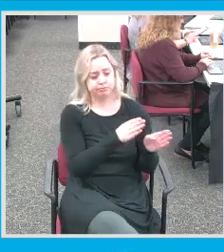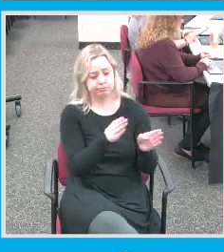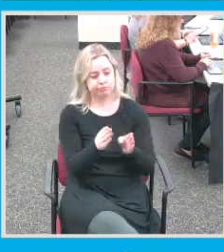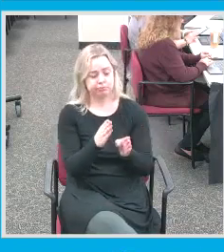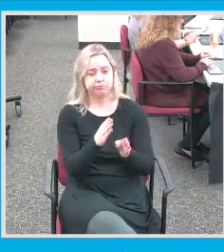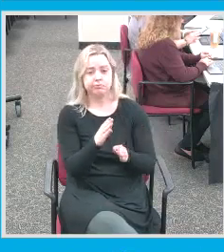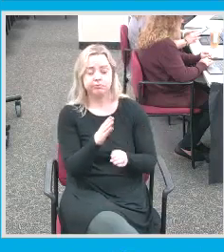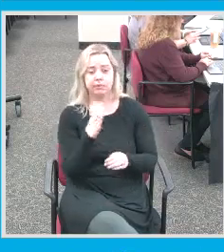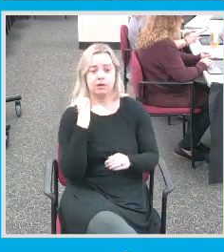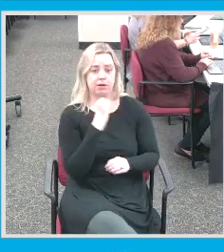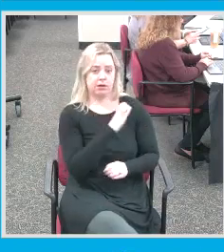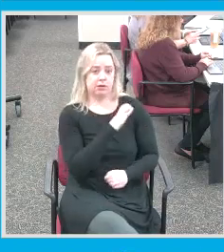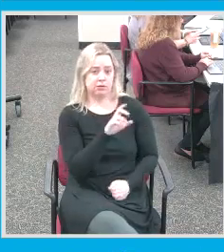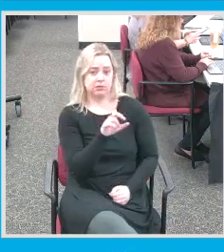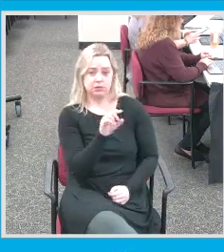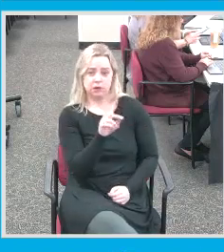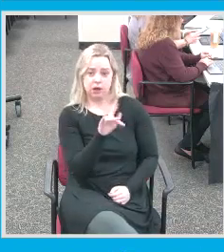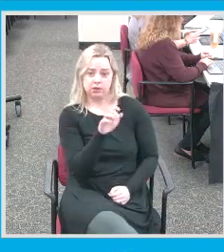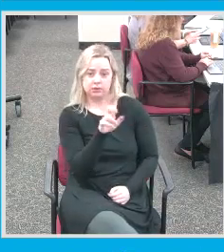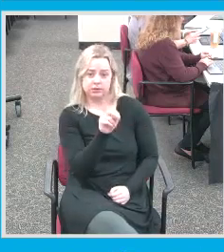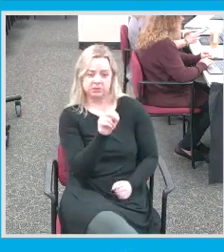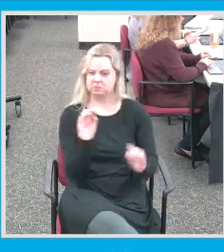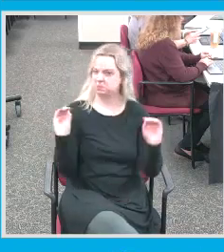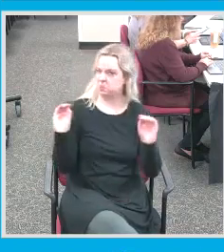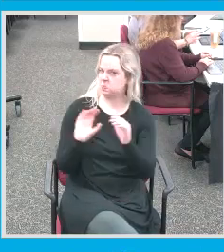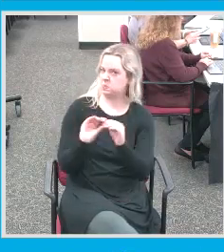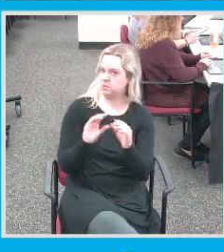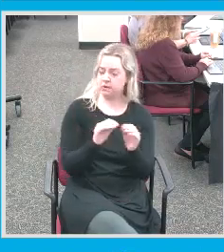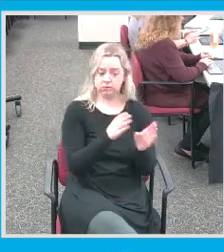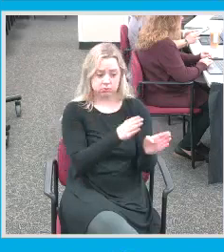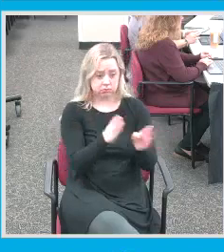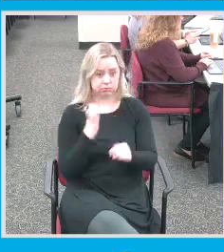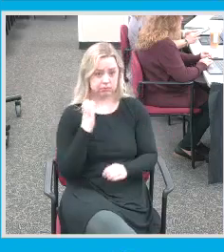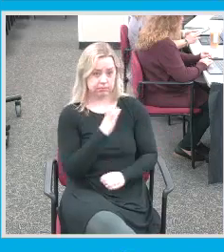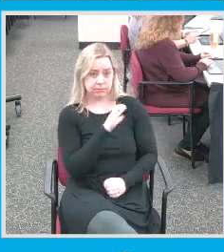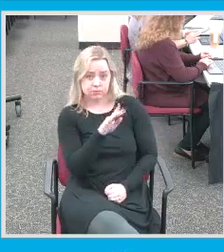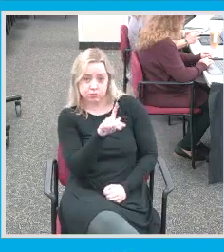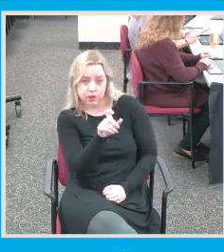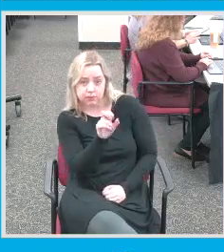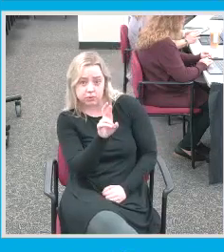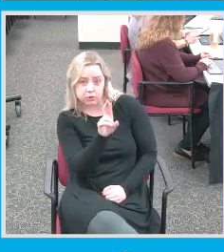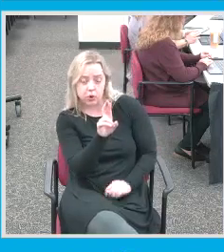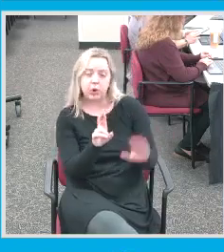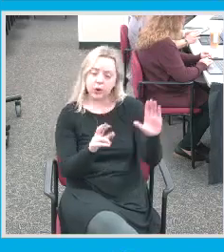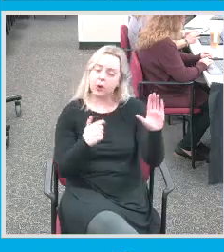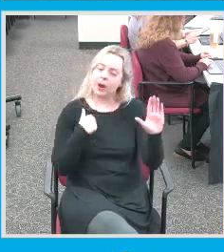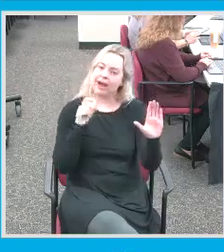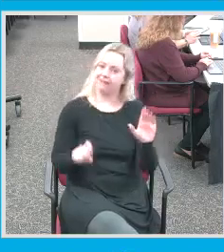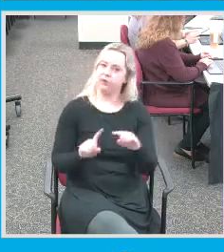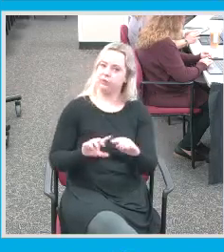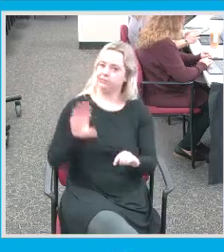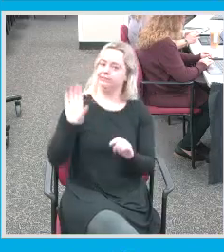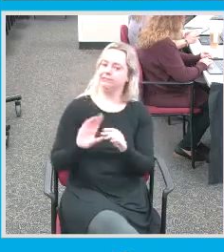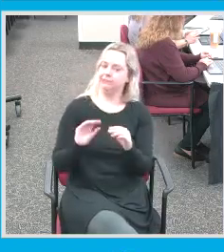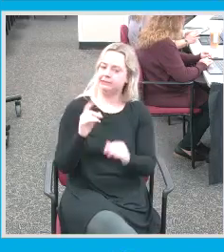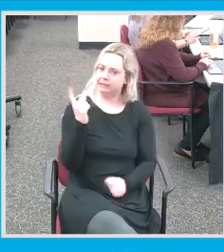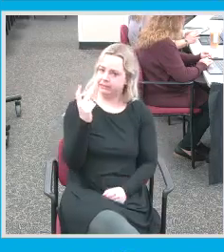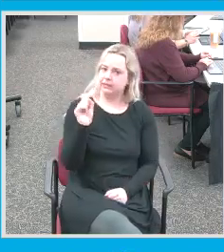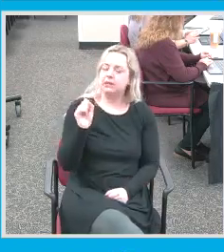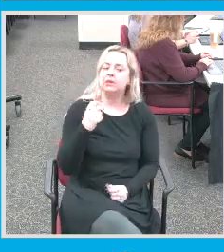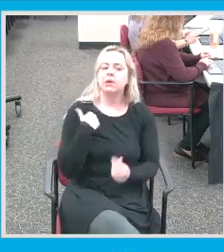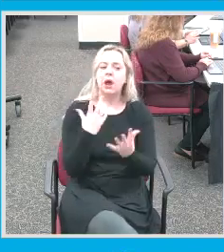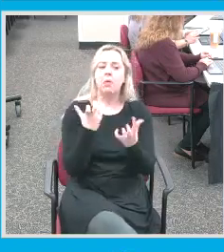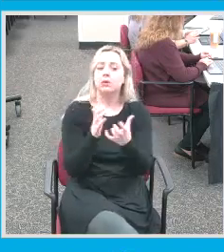Councilmember Donaldson? No comments. And Commissioner Bremer? I will break the trend here. Yes, so I just